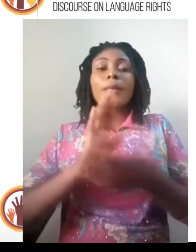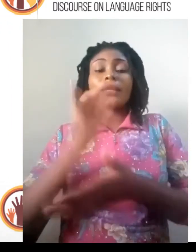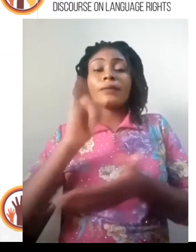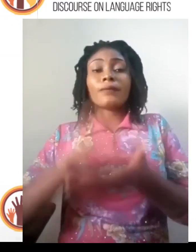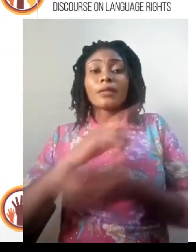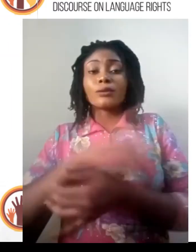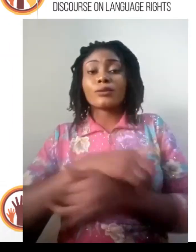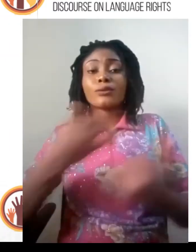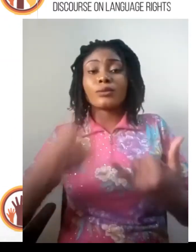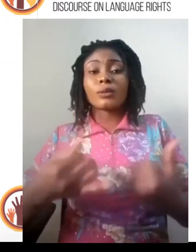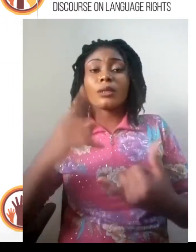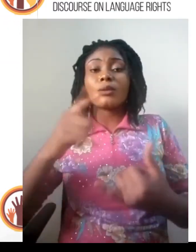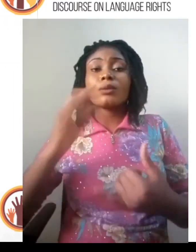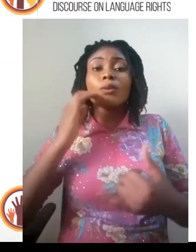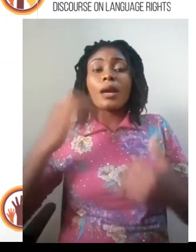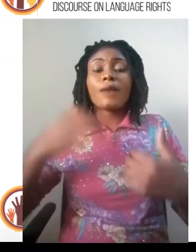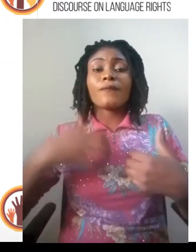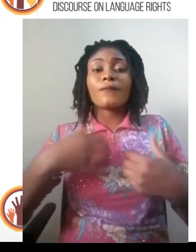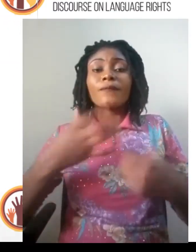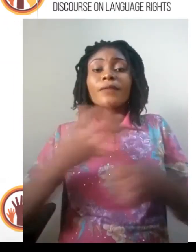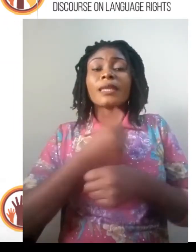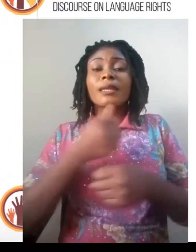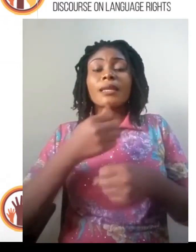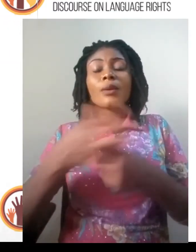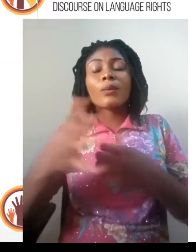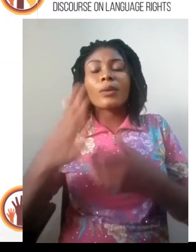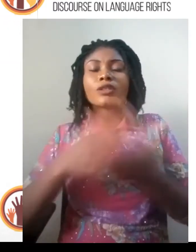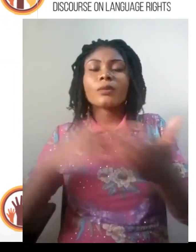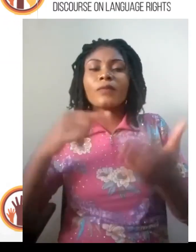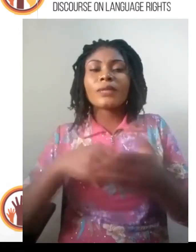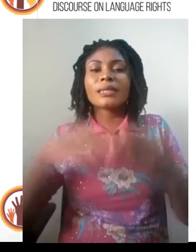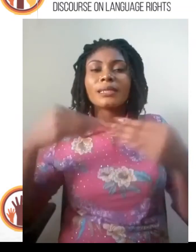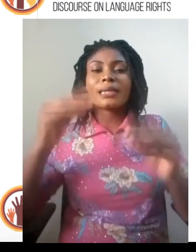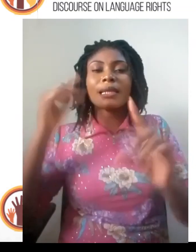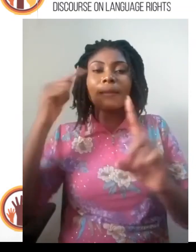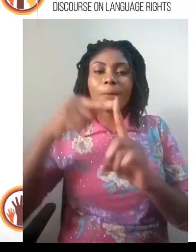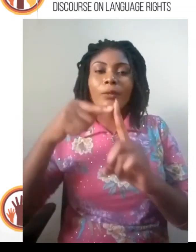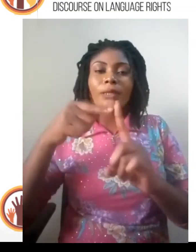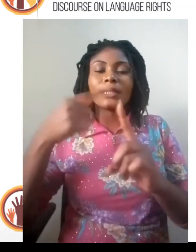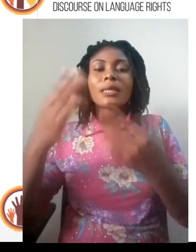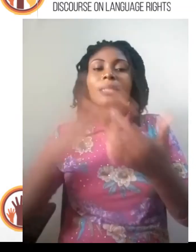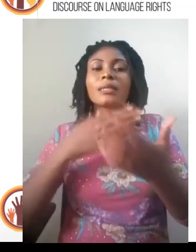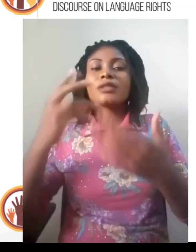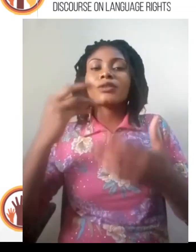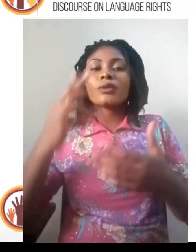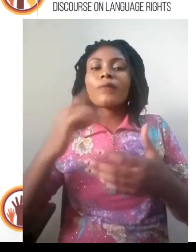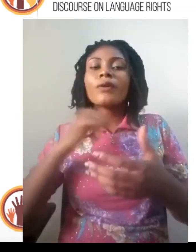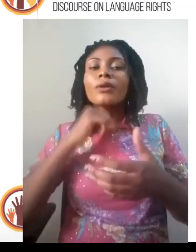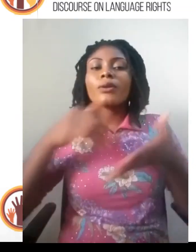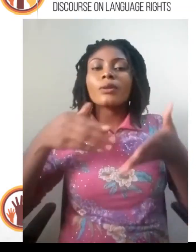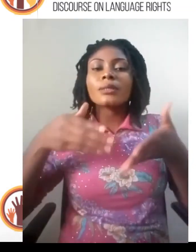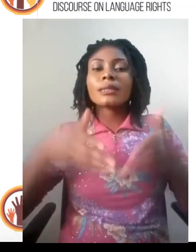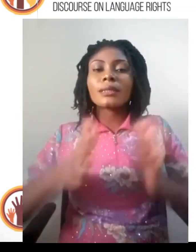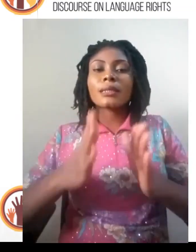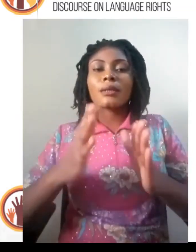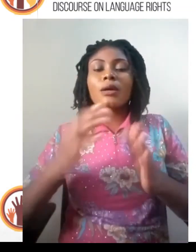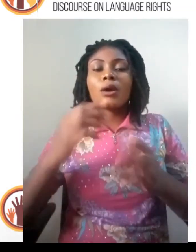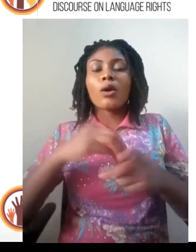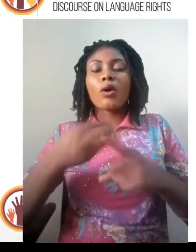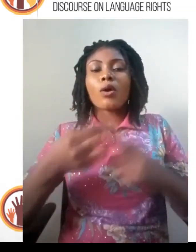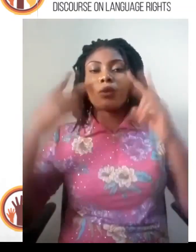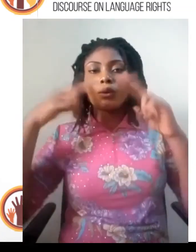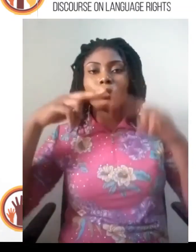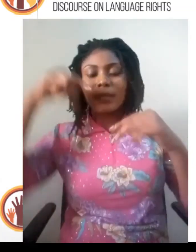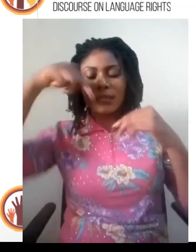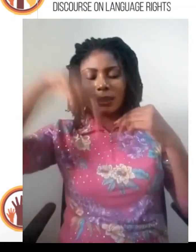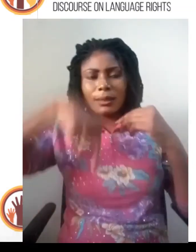raised in their presentation. The issue of not letting down or looking down on our sign language systems, especially the indigenous